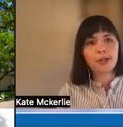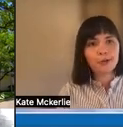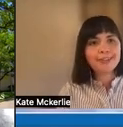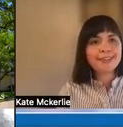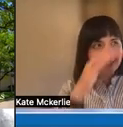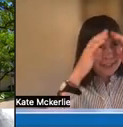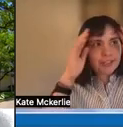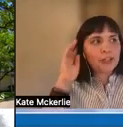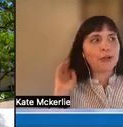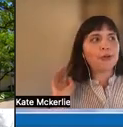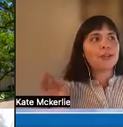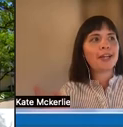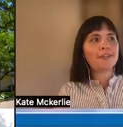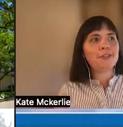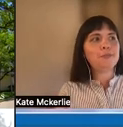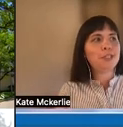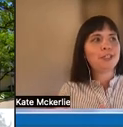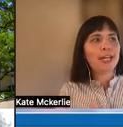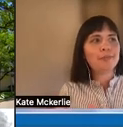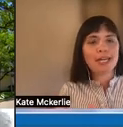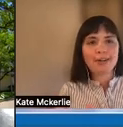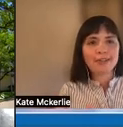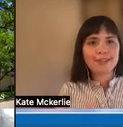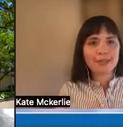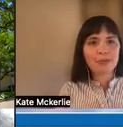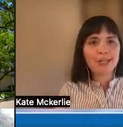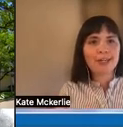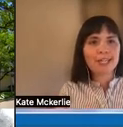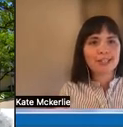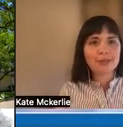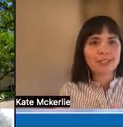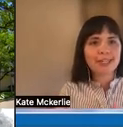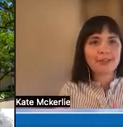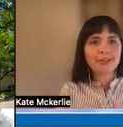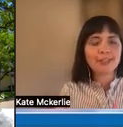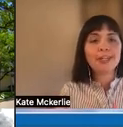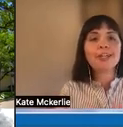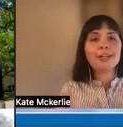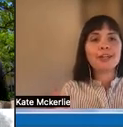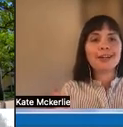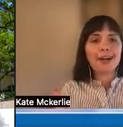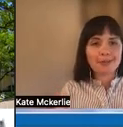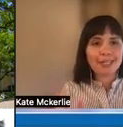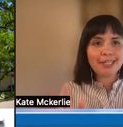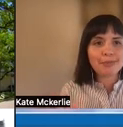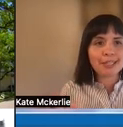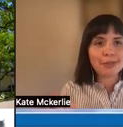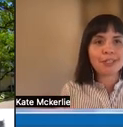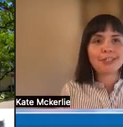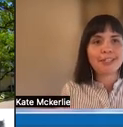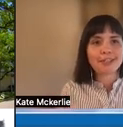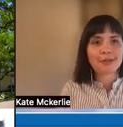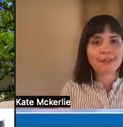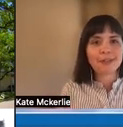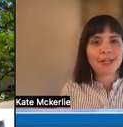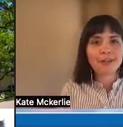And so just know that if you put your name down somewhere next to a stakeholder, I'm going to email you